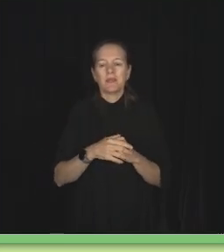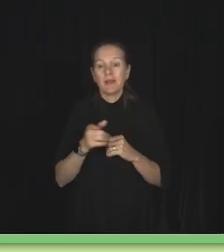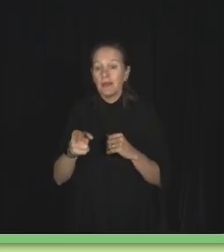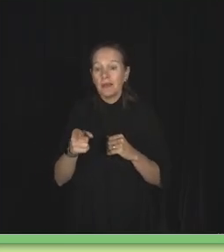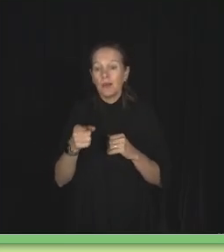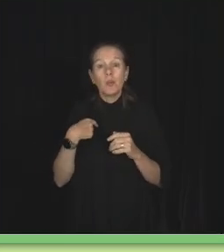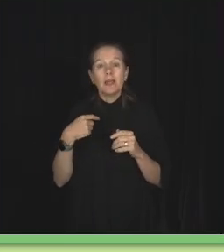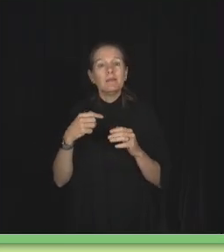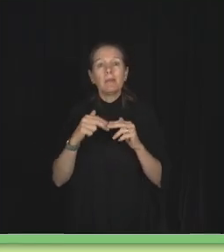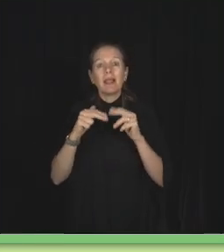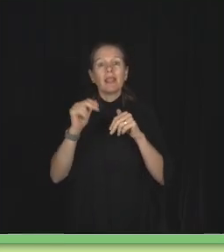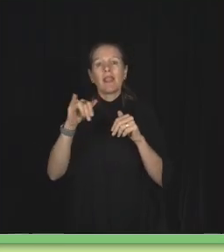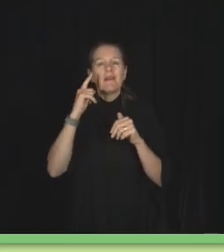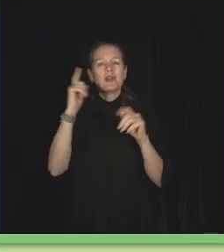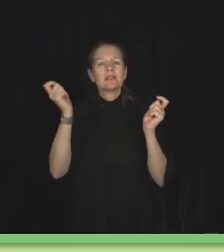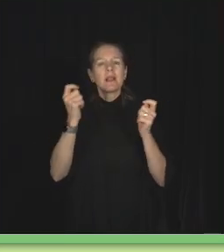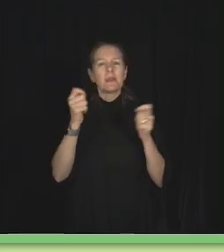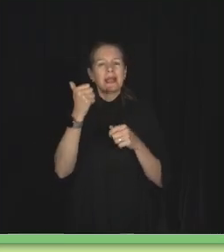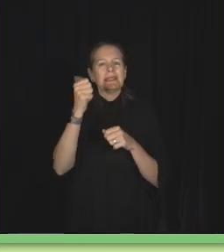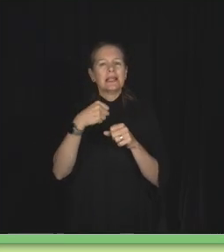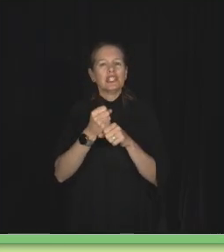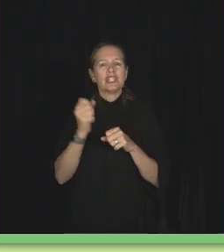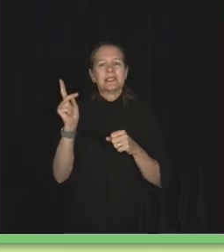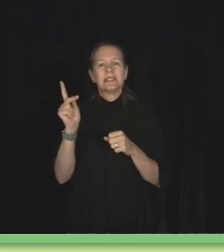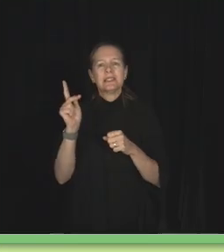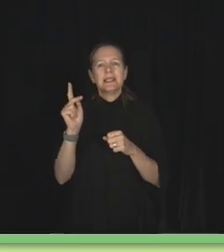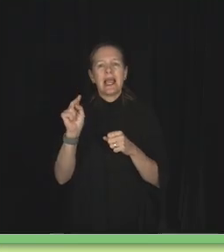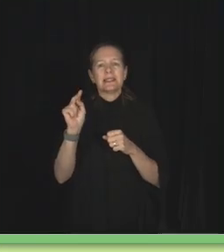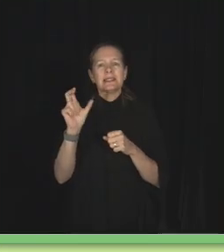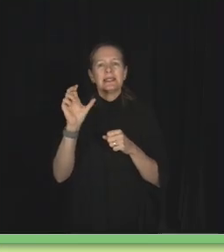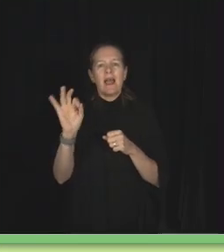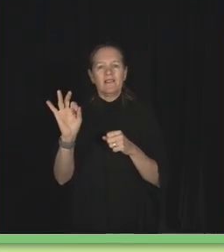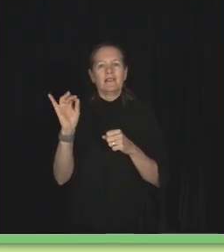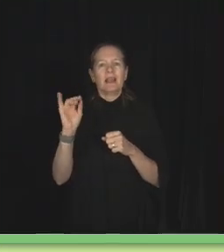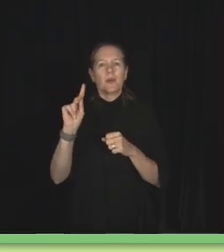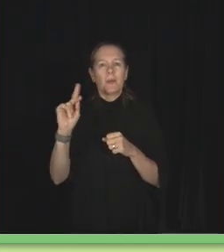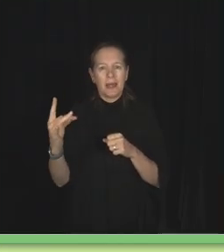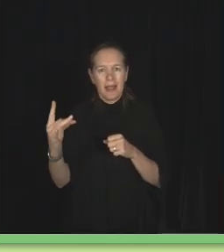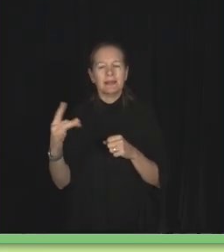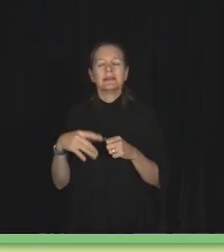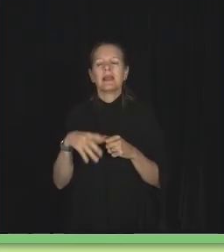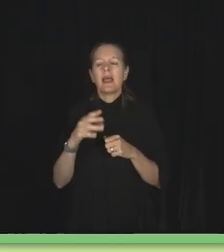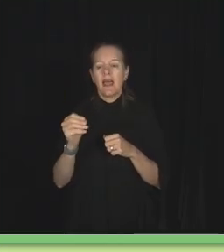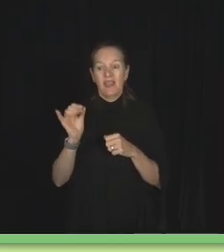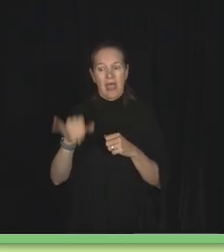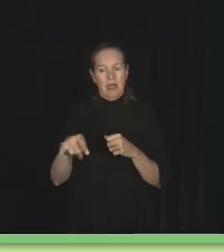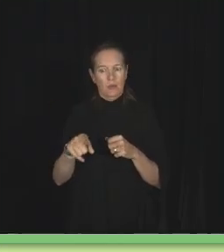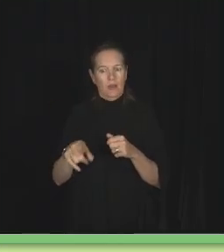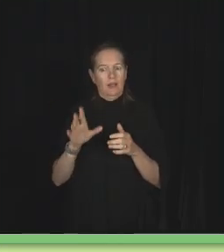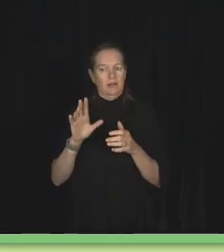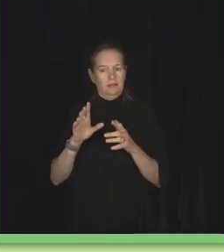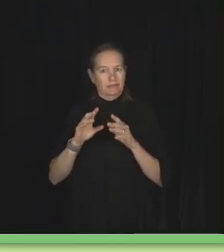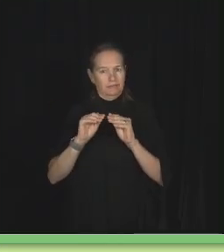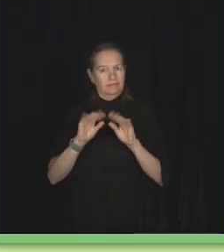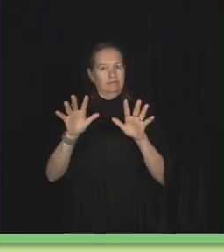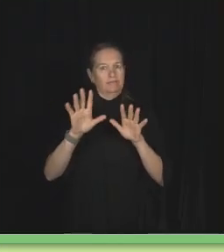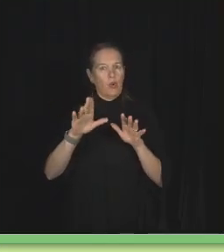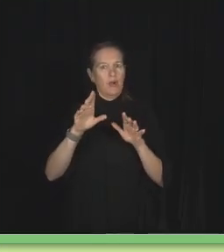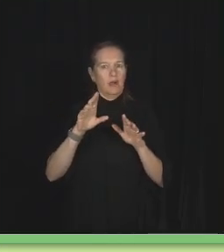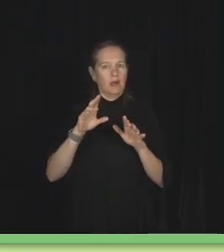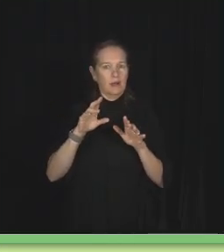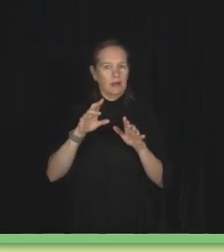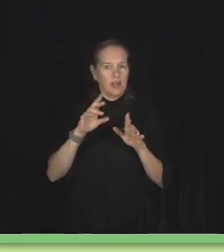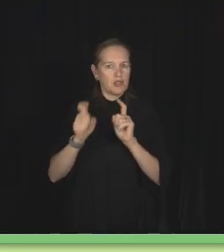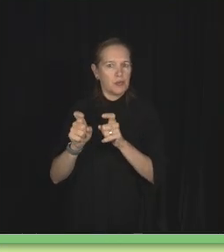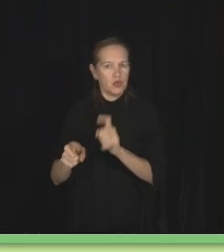years of Kubernetes, 10 years of CNCF and Kubernetes, which highlights your first contribution to the CNCF community.